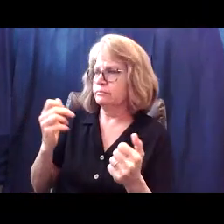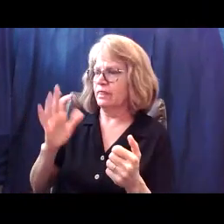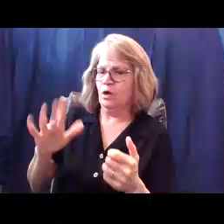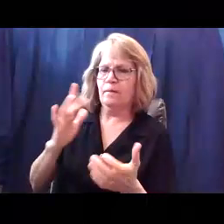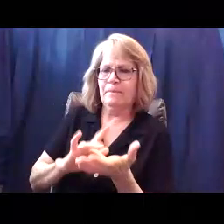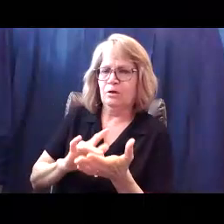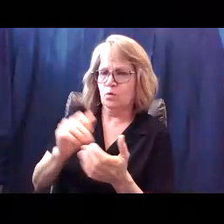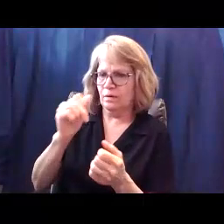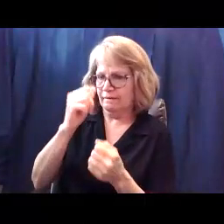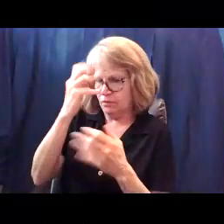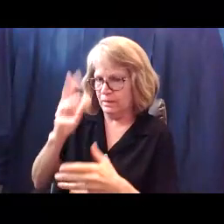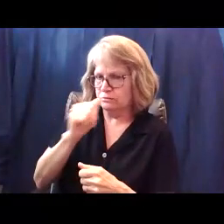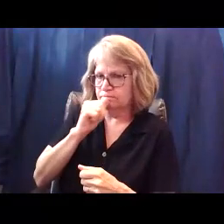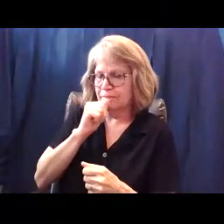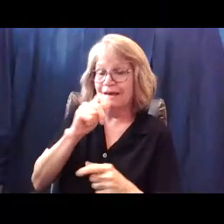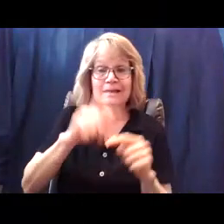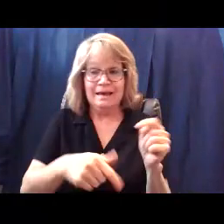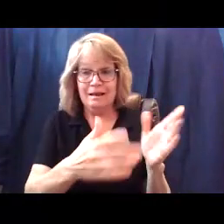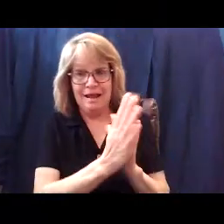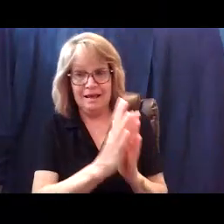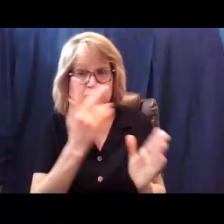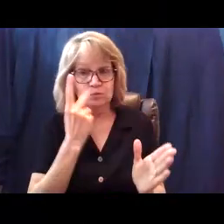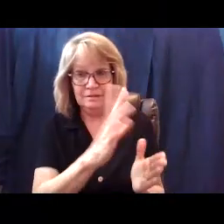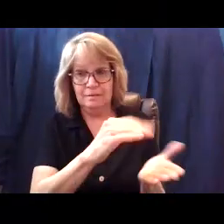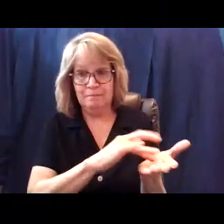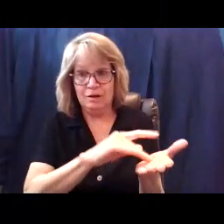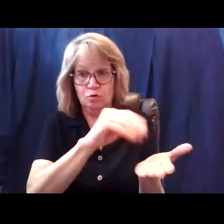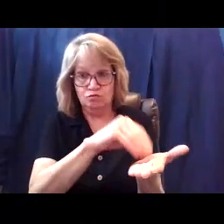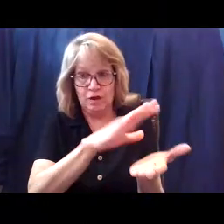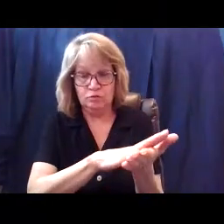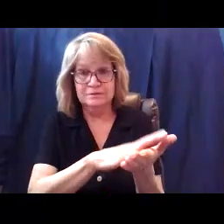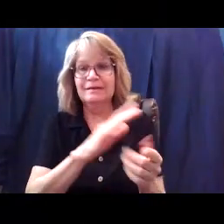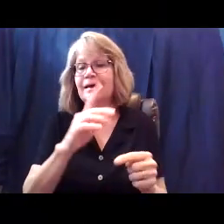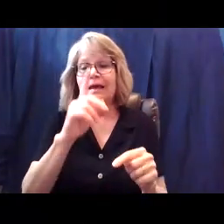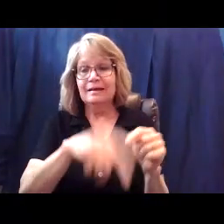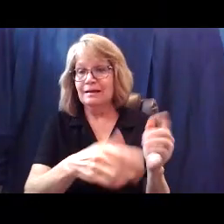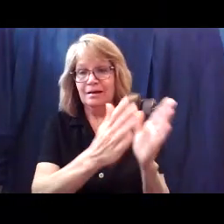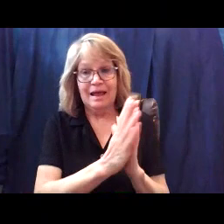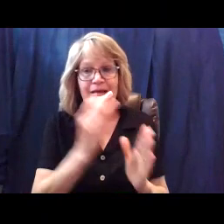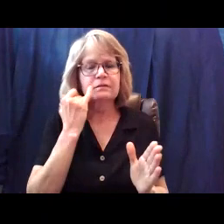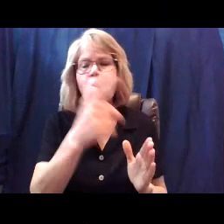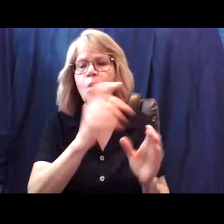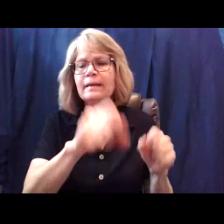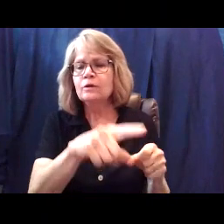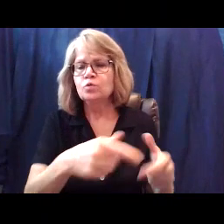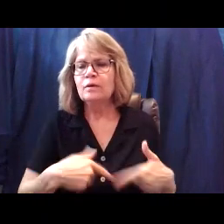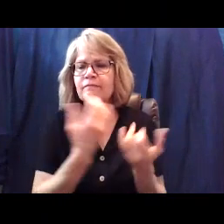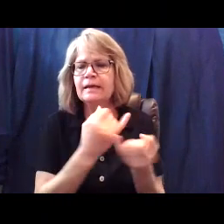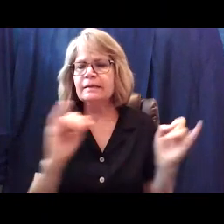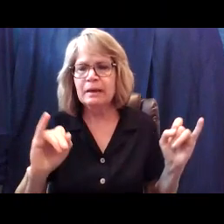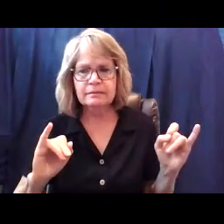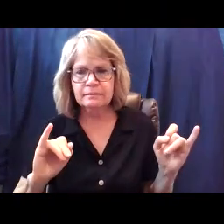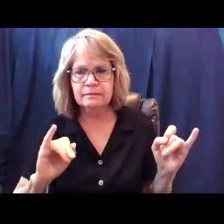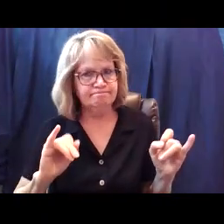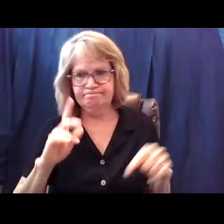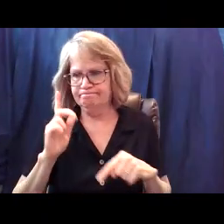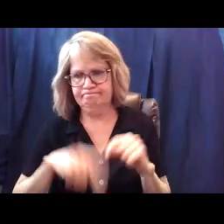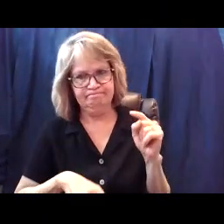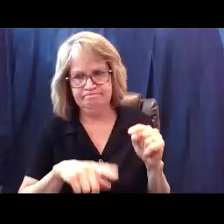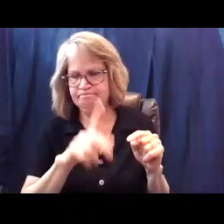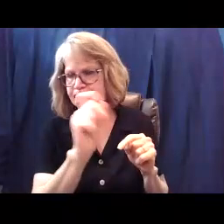see medical records. Lastly, they can't ask if a tenant is able to live independently. So a housing